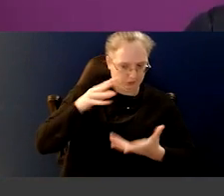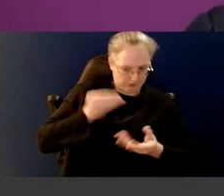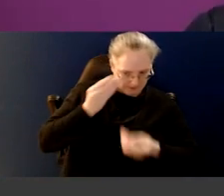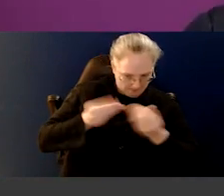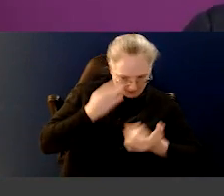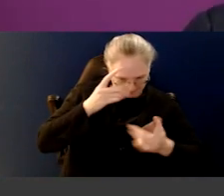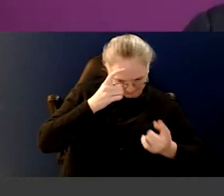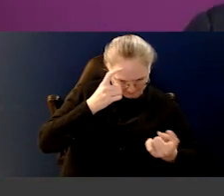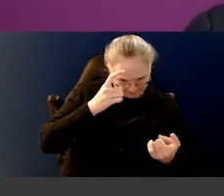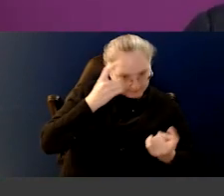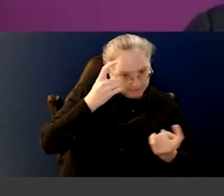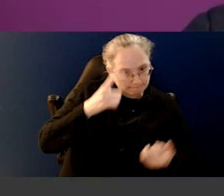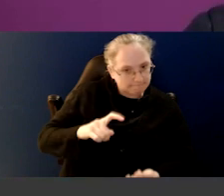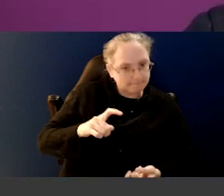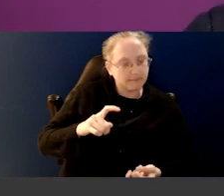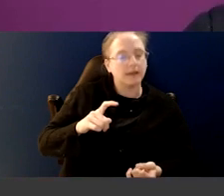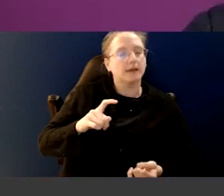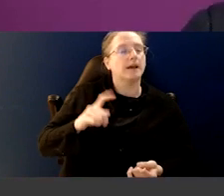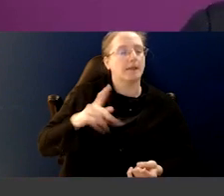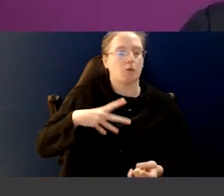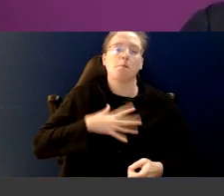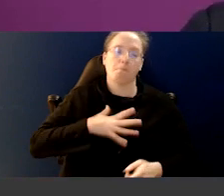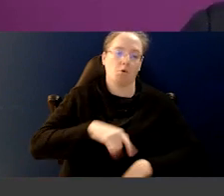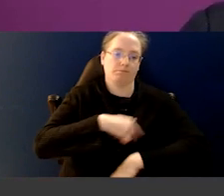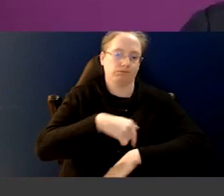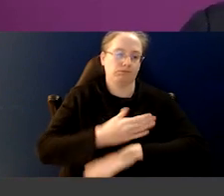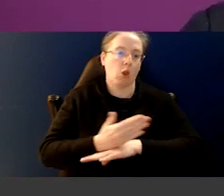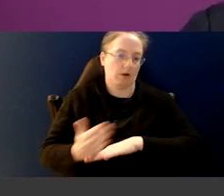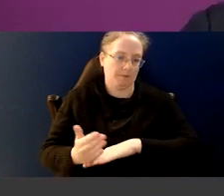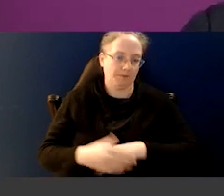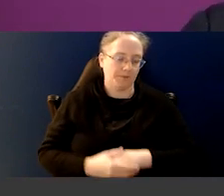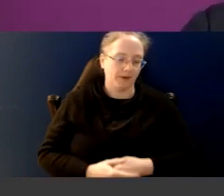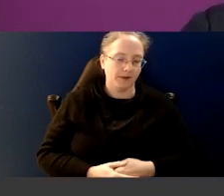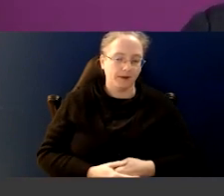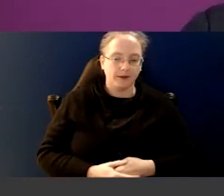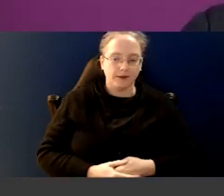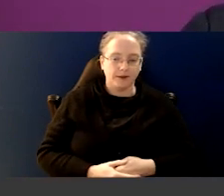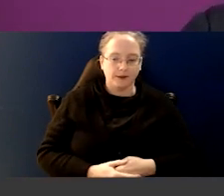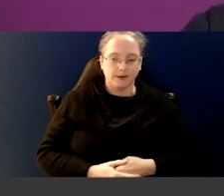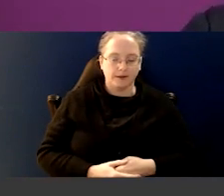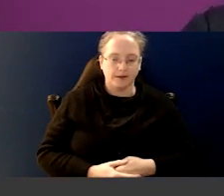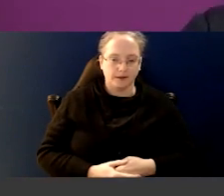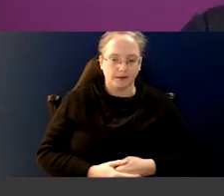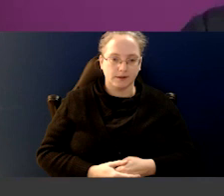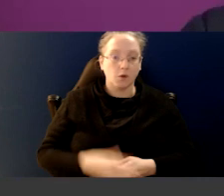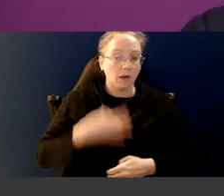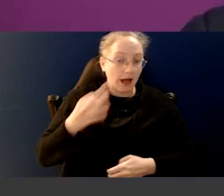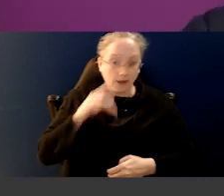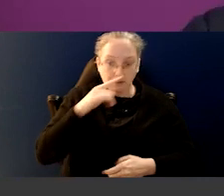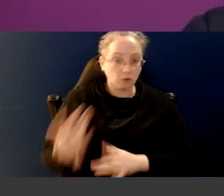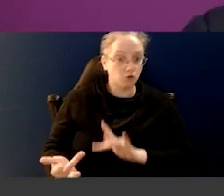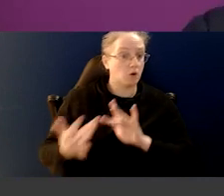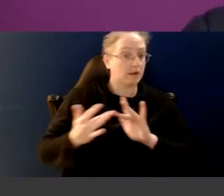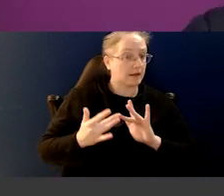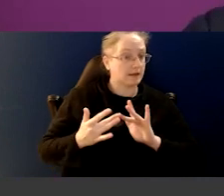consider, that will take longer. We do ask for people to reach out to us if